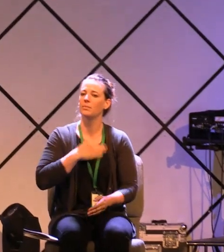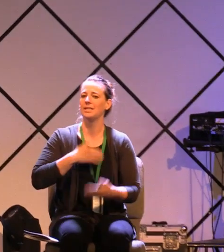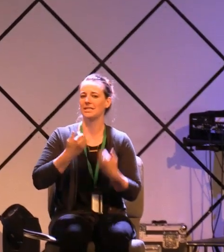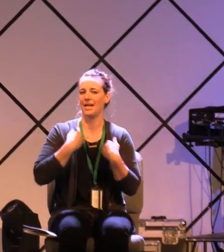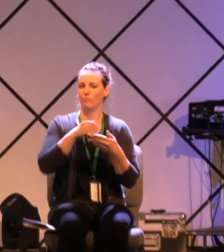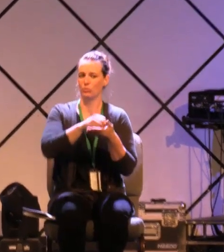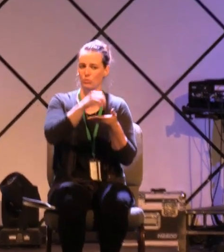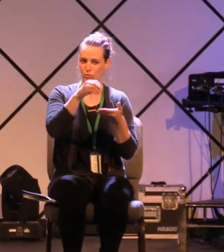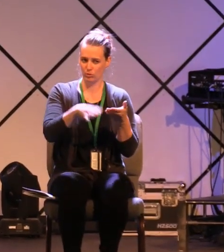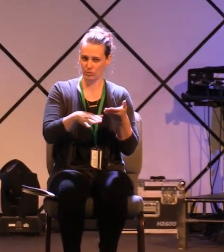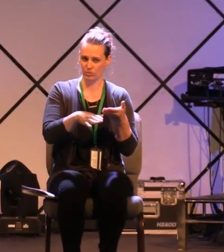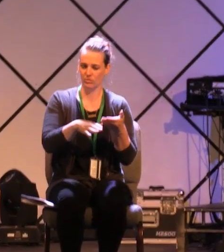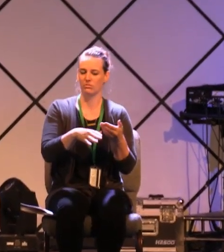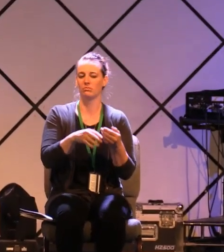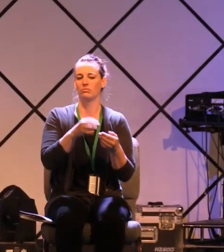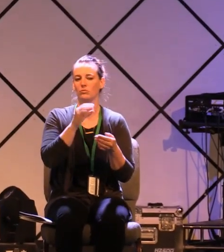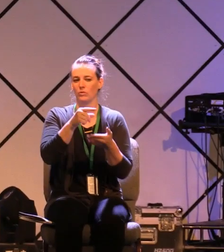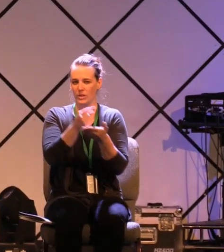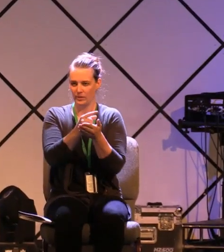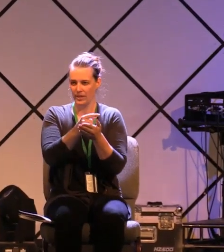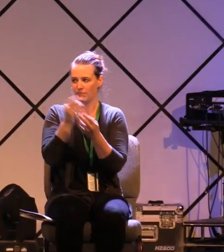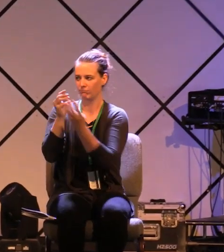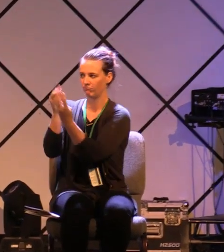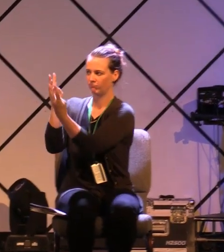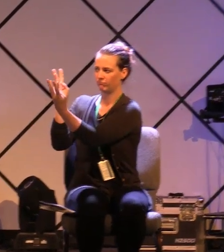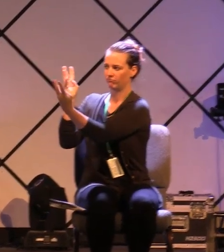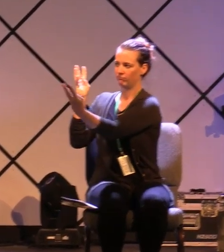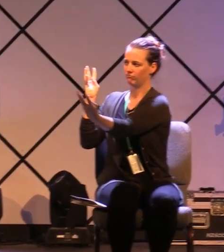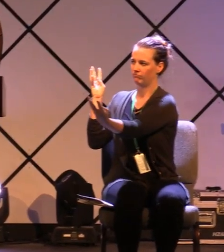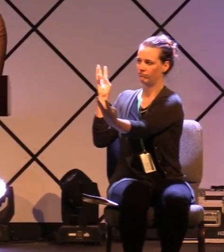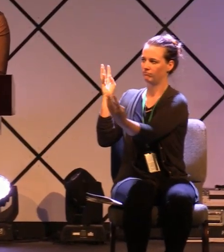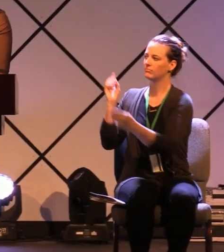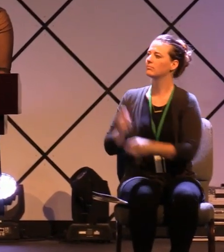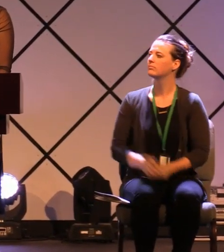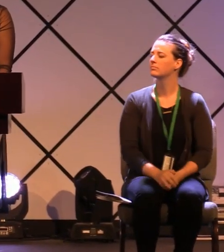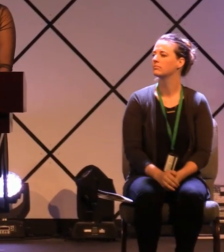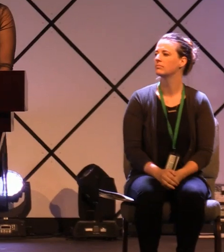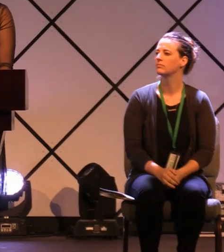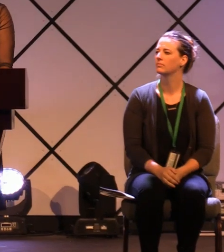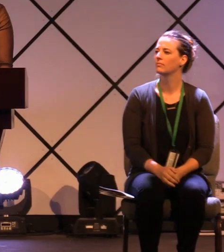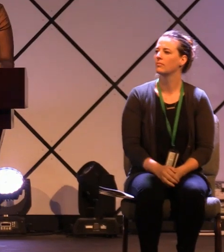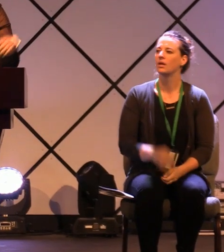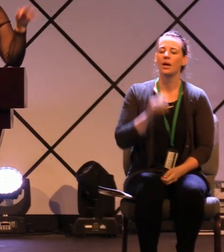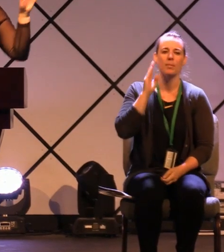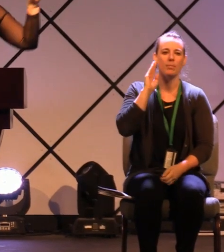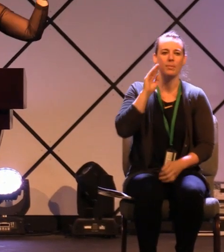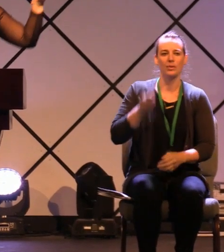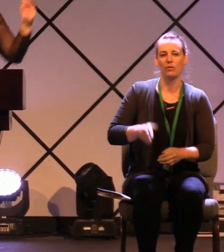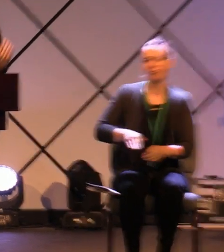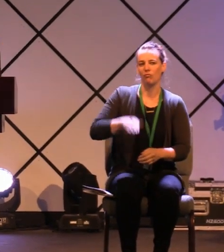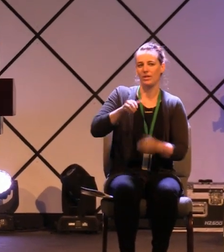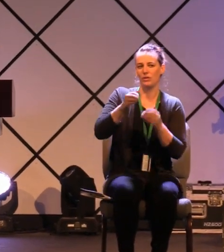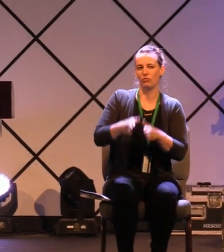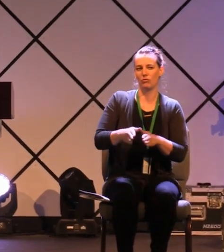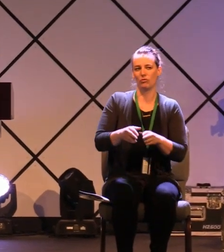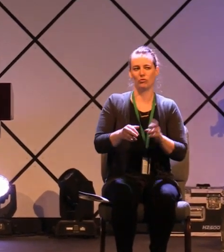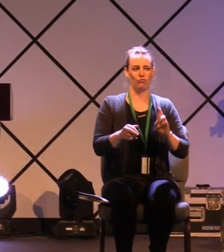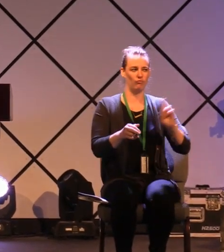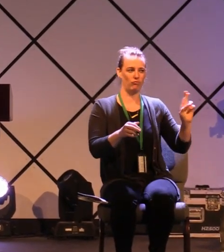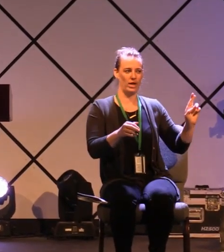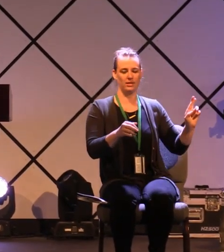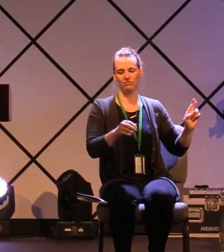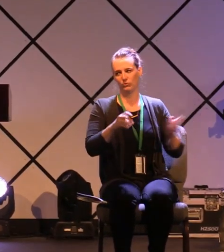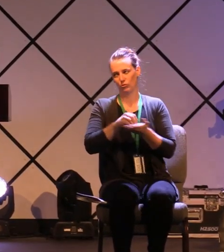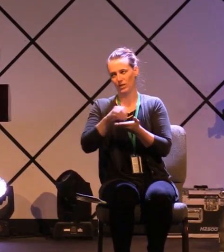have the students, soon to be graduates, line up along the left side of the stage on the ramp, and puppy raisers line up to the right side of the stage. Thank